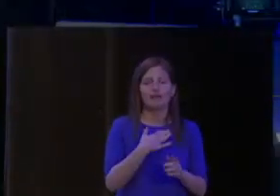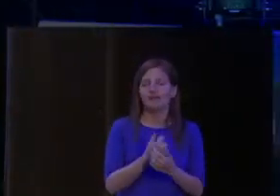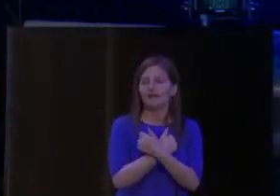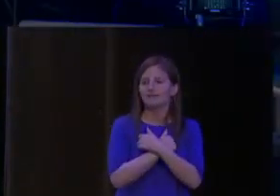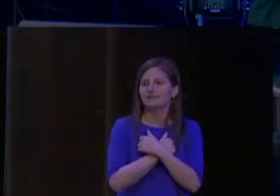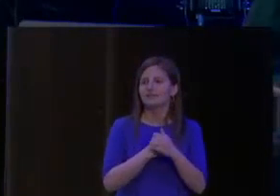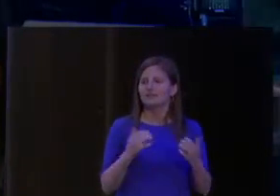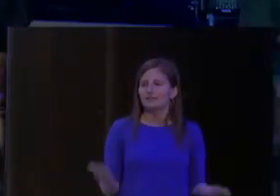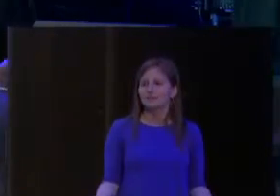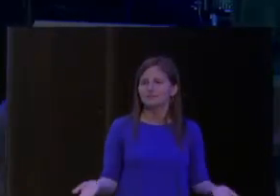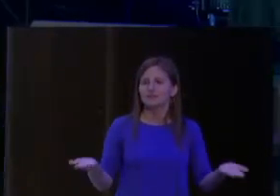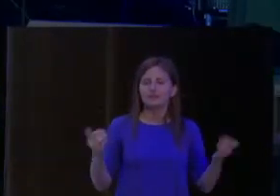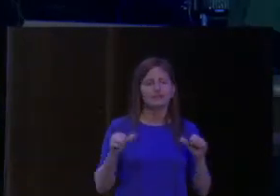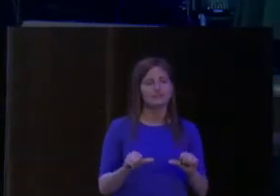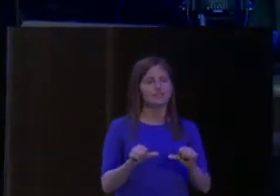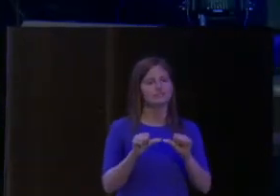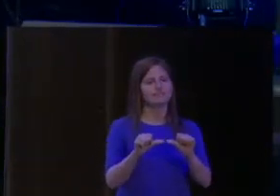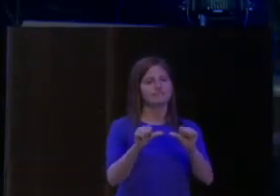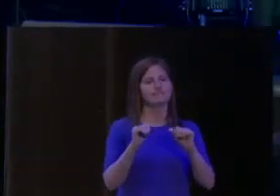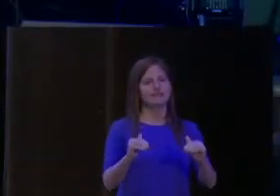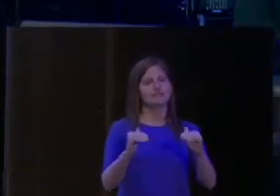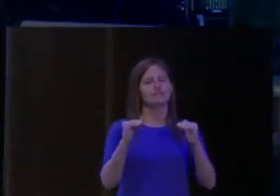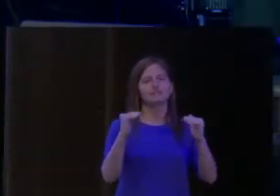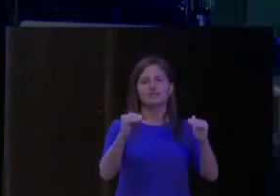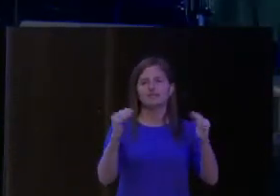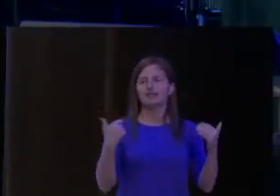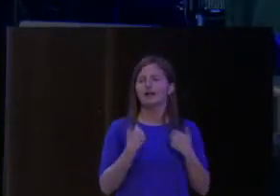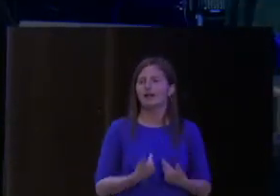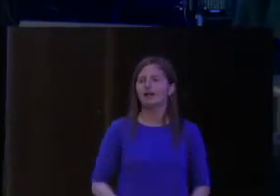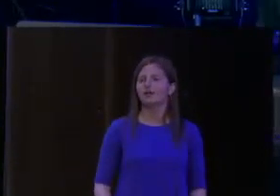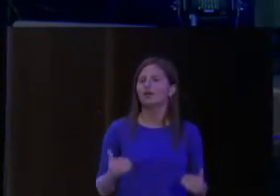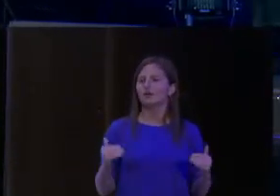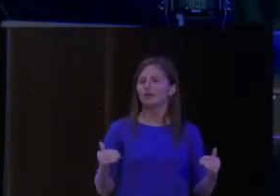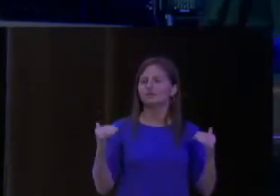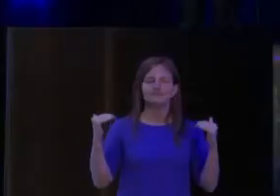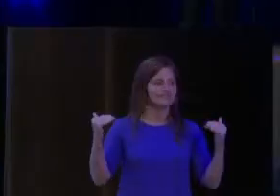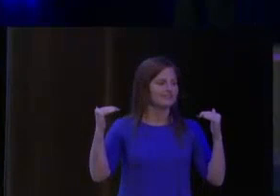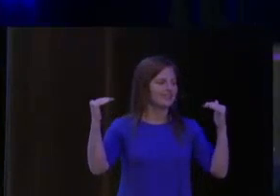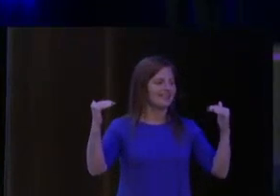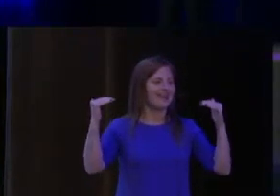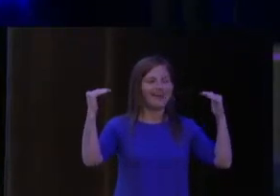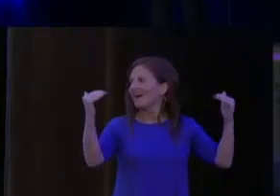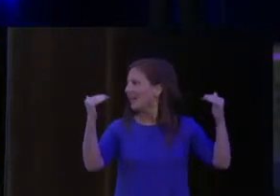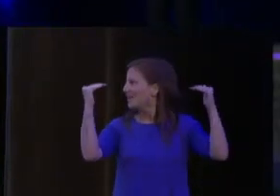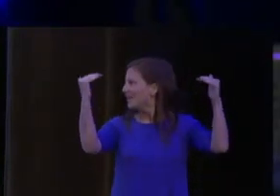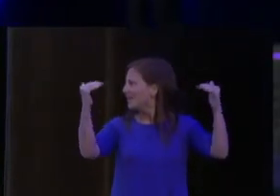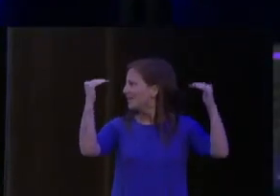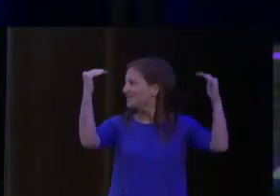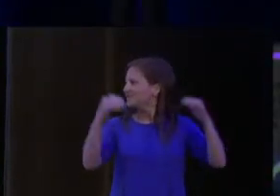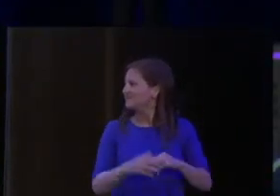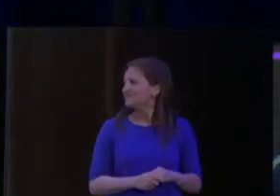love keeps on lifting me higher, higher and